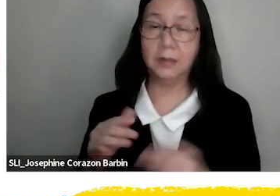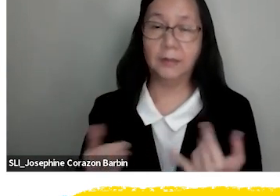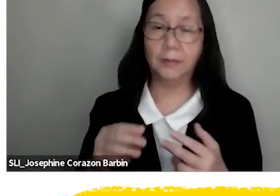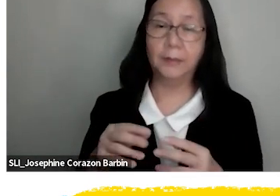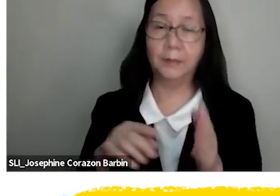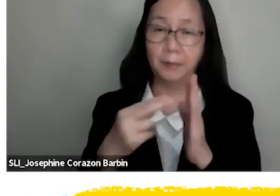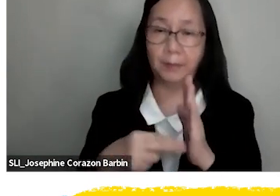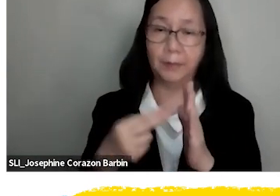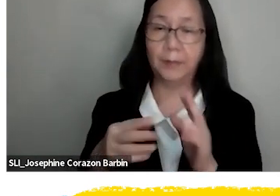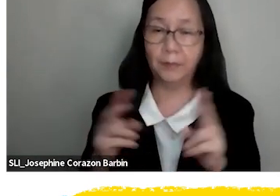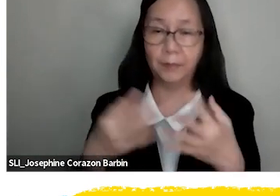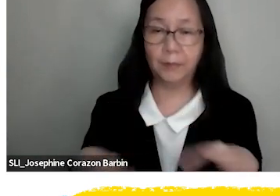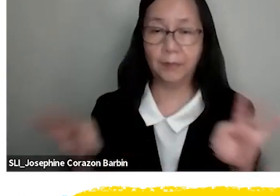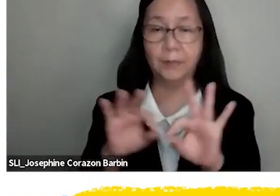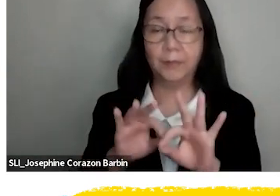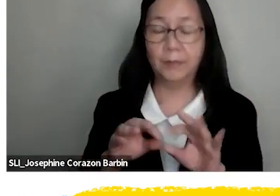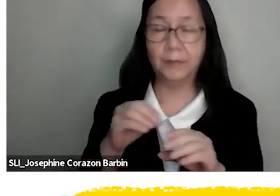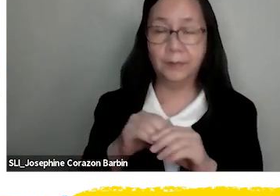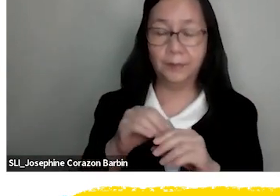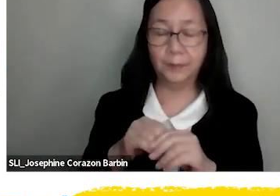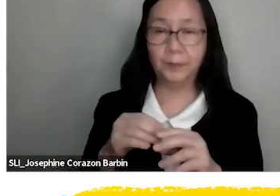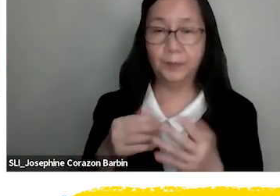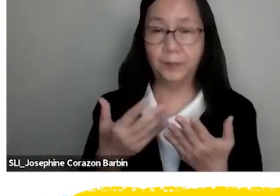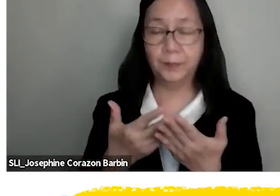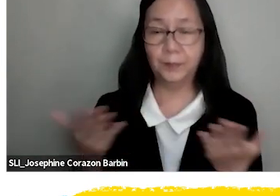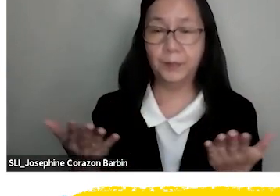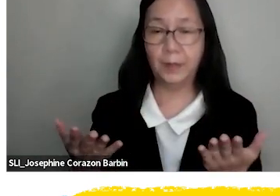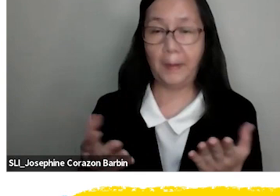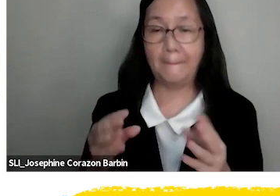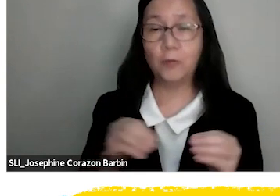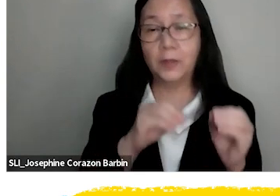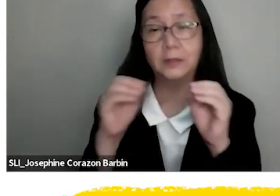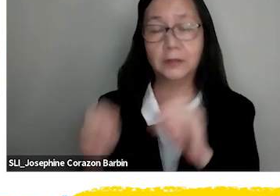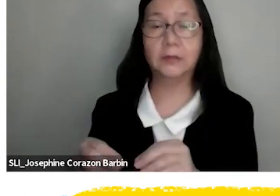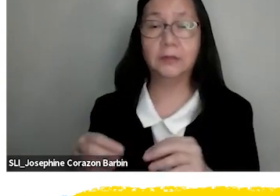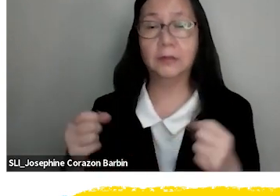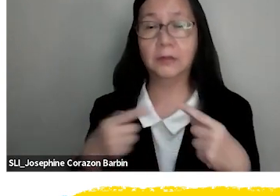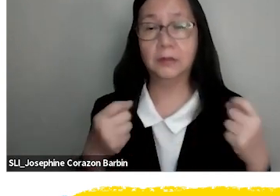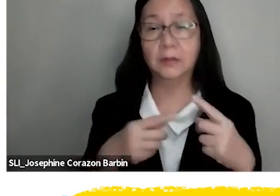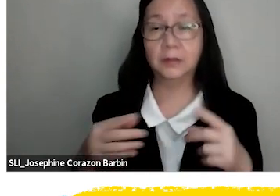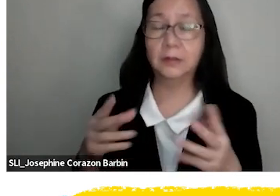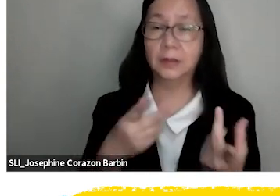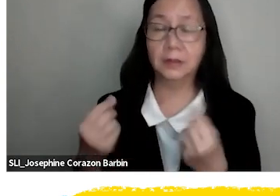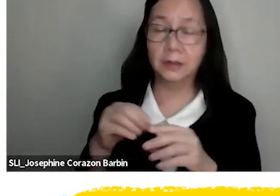role in provide us with consultation with children in ASEAN.